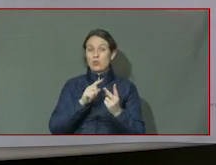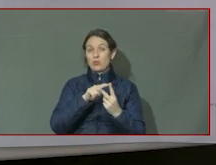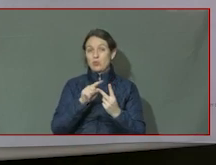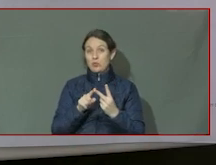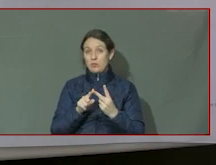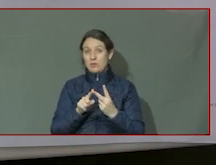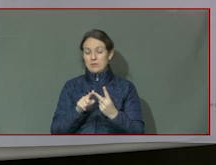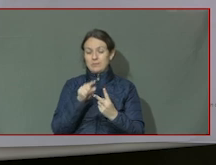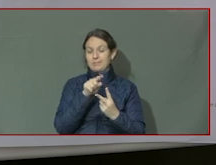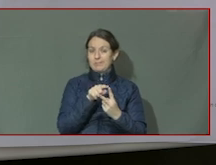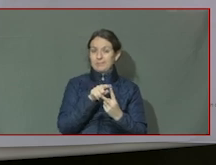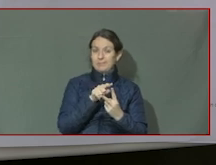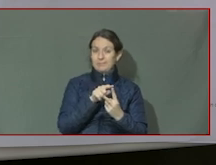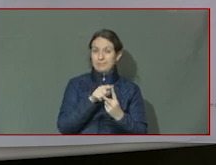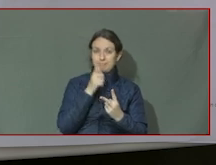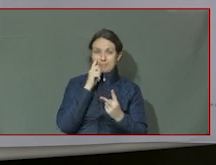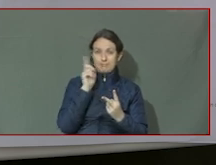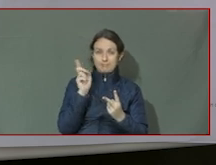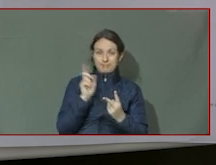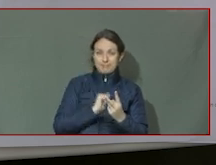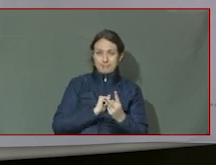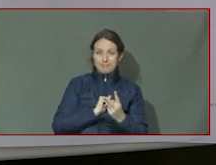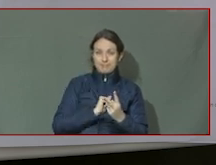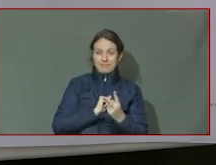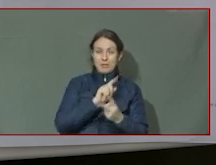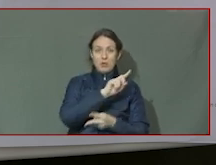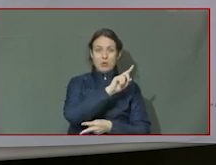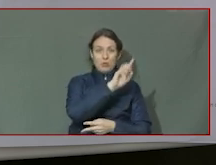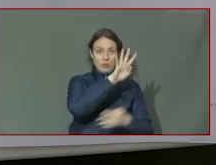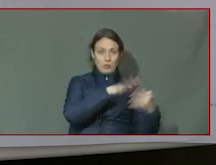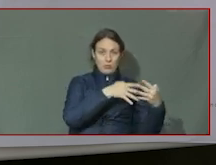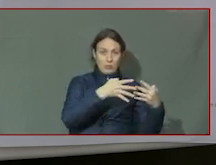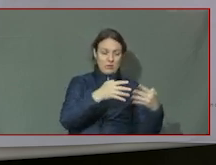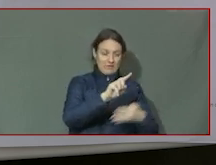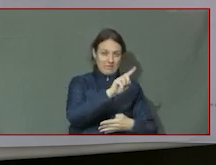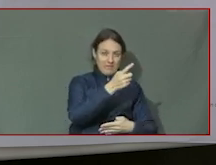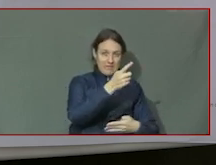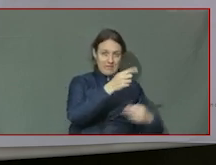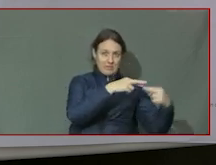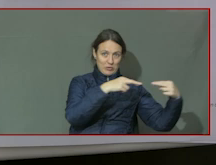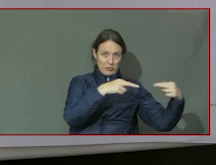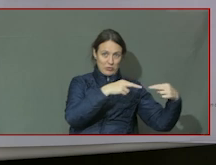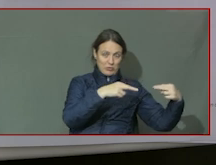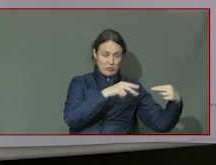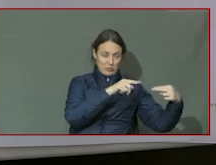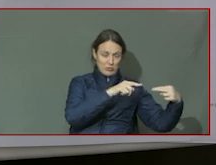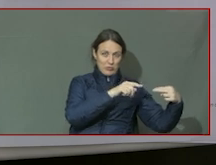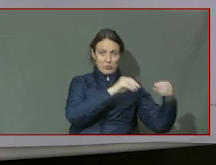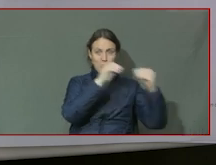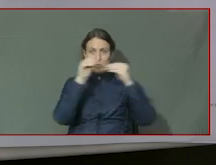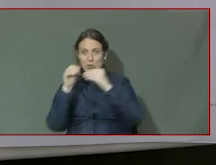The first thing I wanted to show you, the end of the first equilibrium was the start of the second